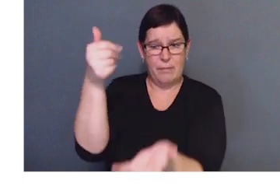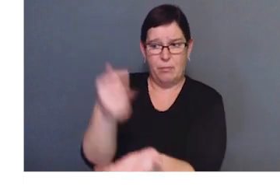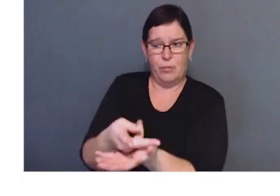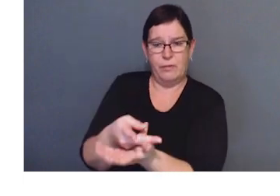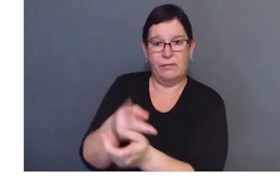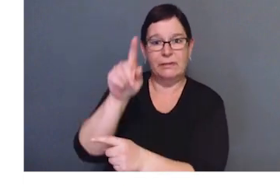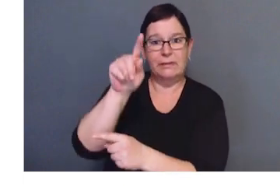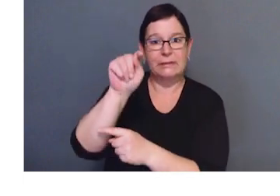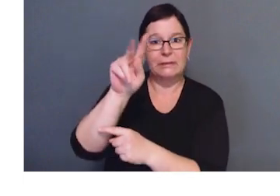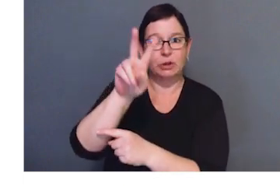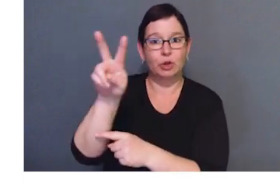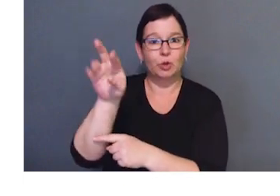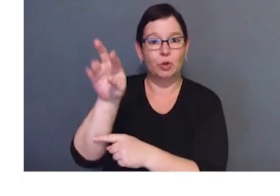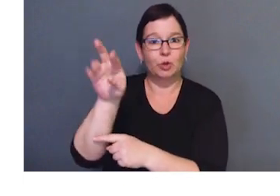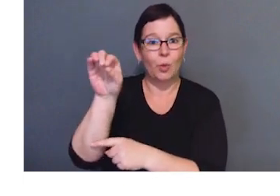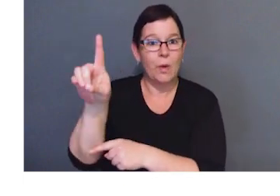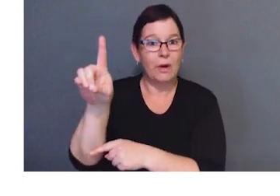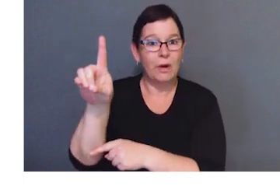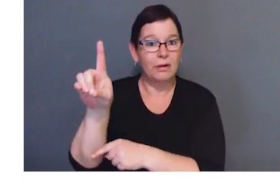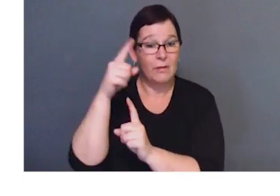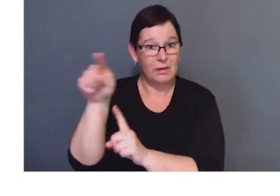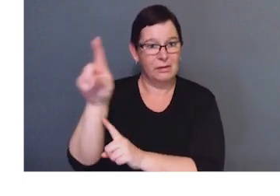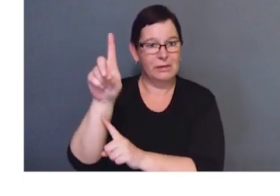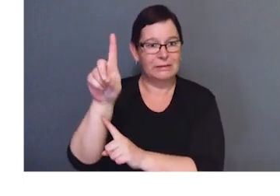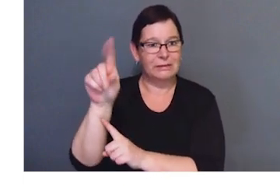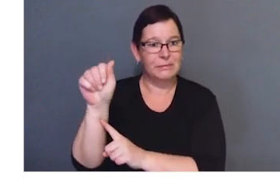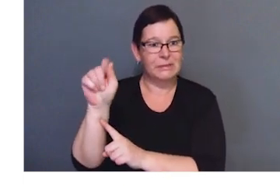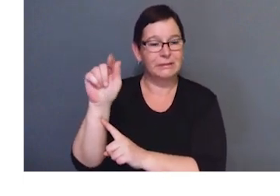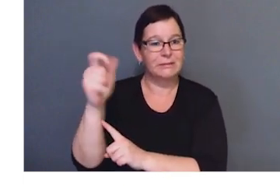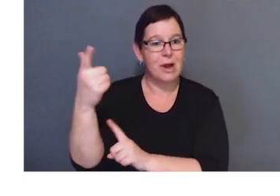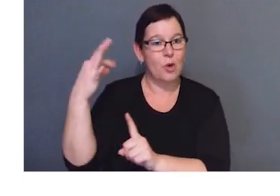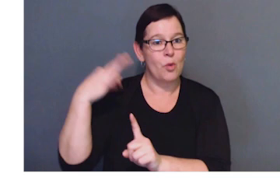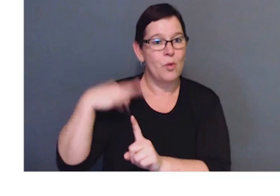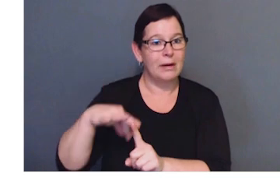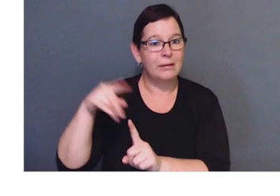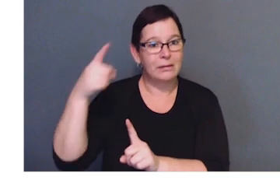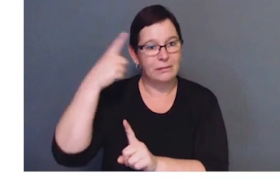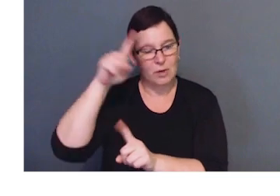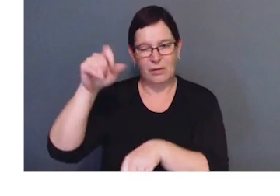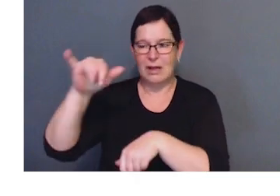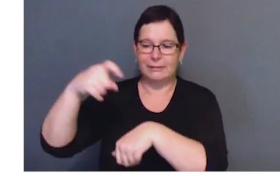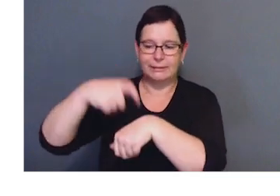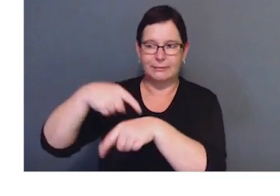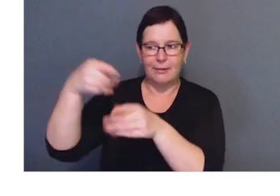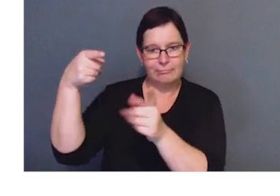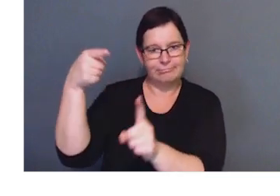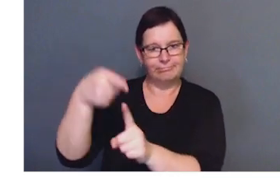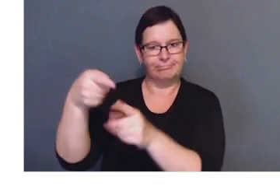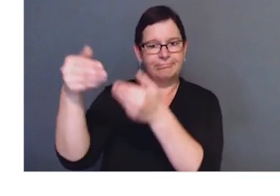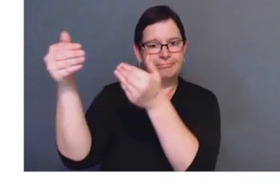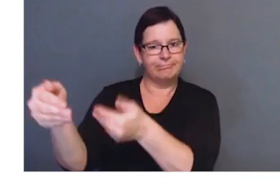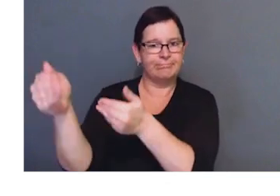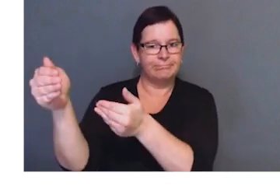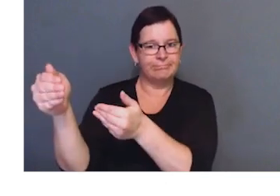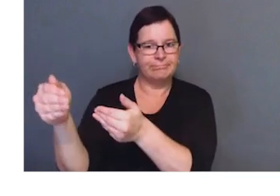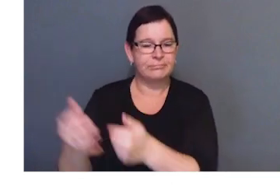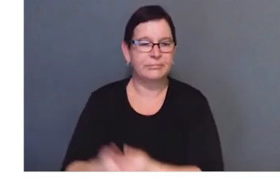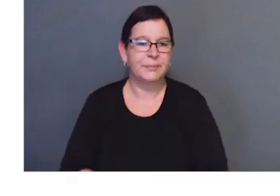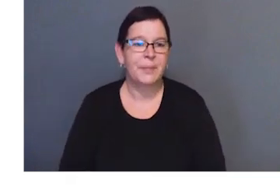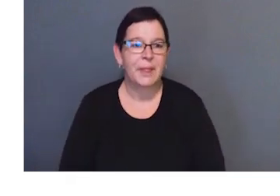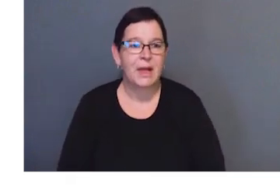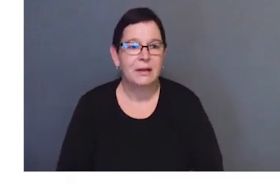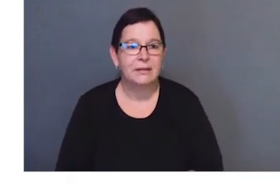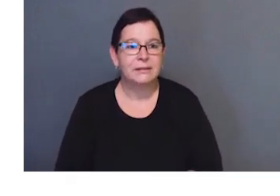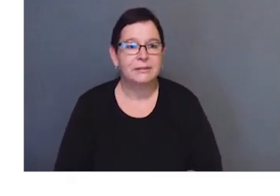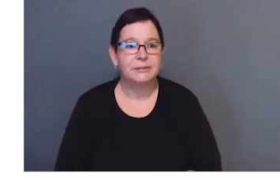T2201 for the disability tax credit for a specified period for them. The Canada Caregiver Credit